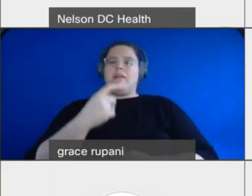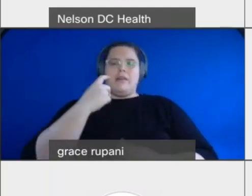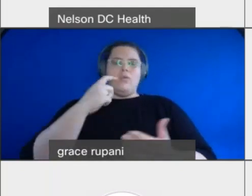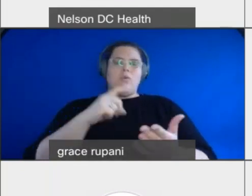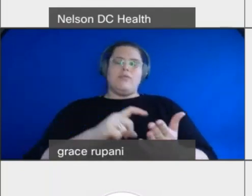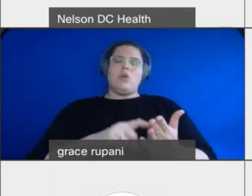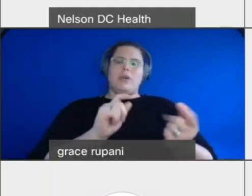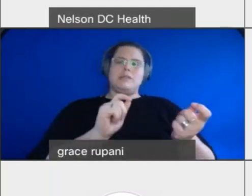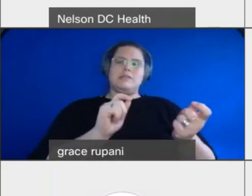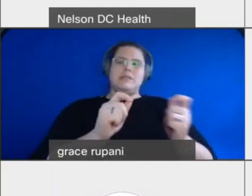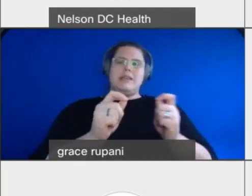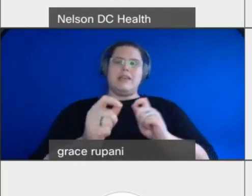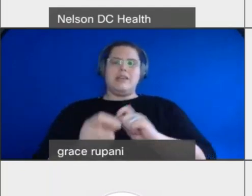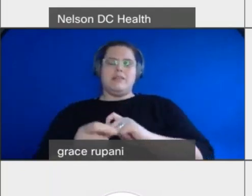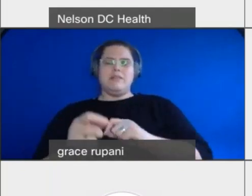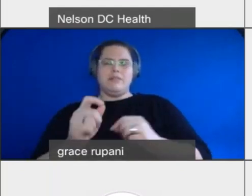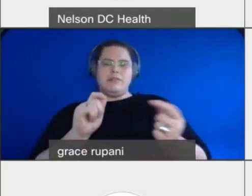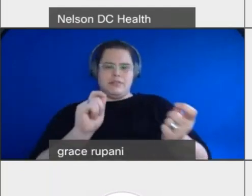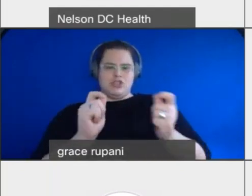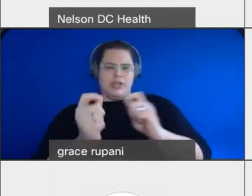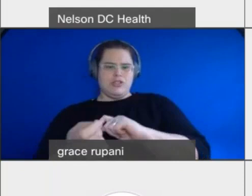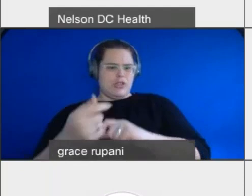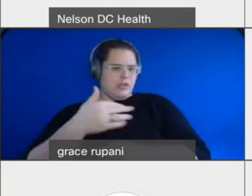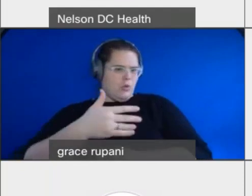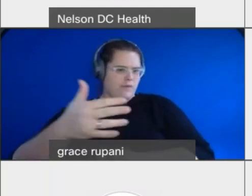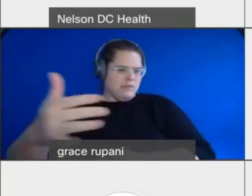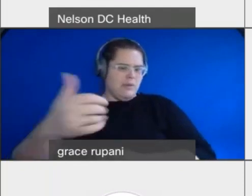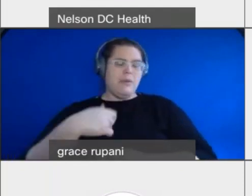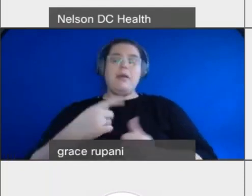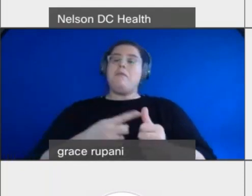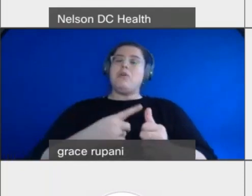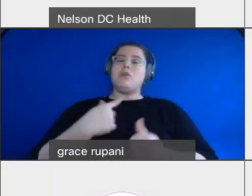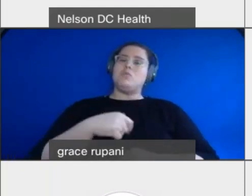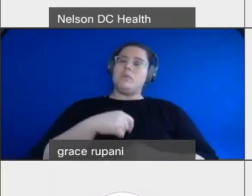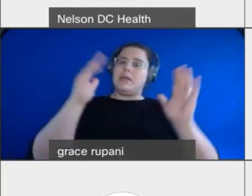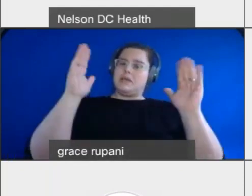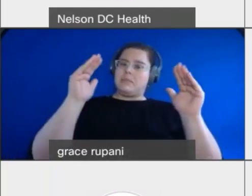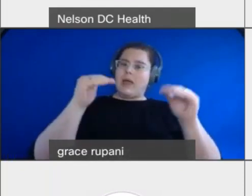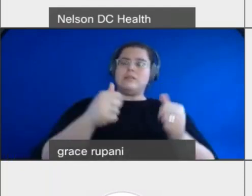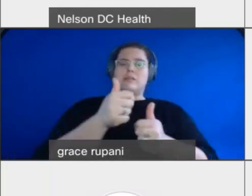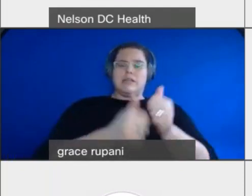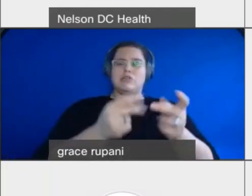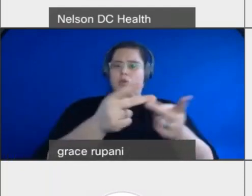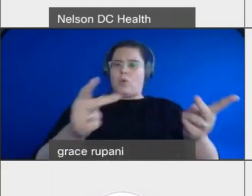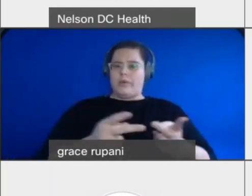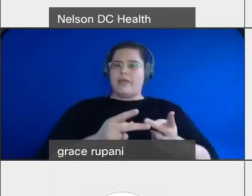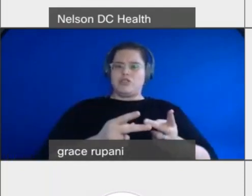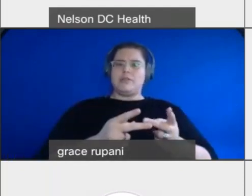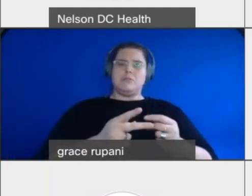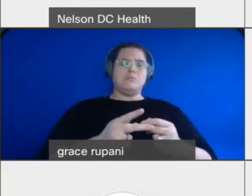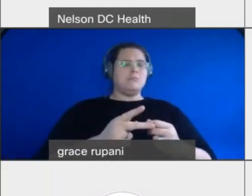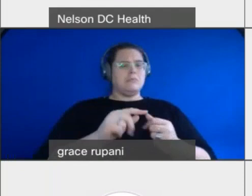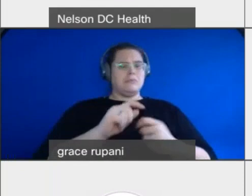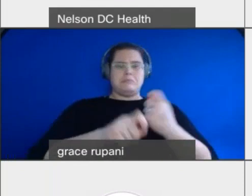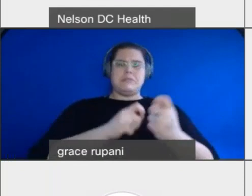We at first anticipated a certain amount of appointments at the certain locations, but practically